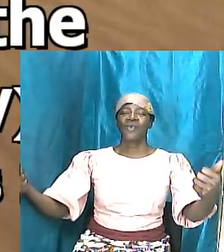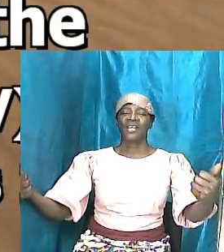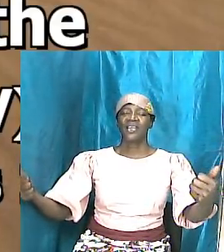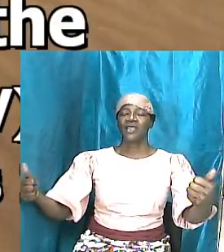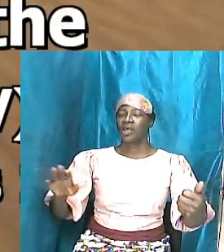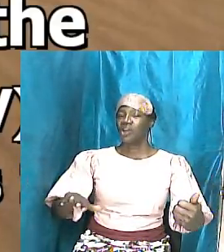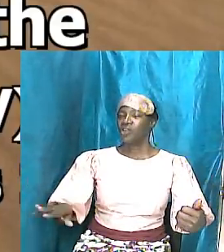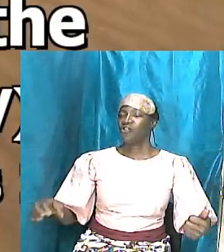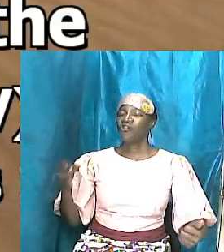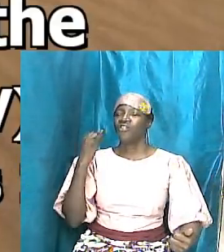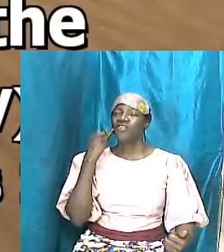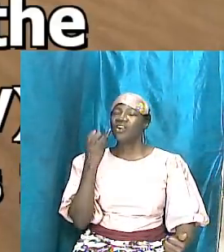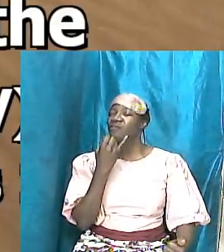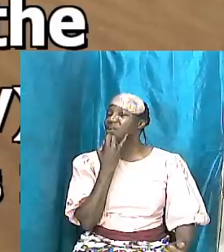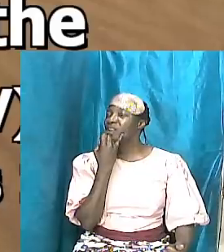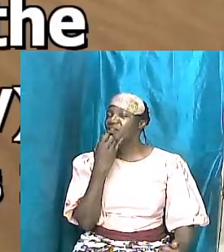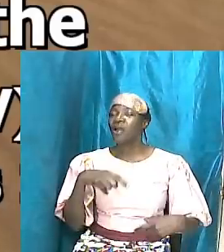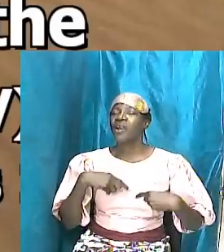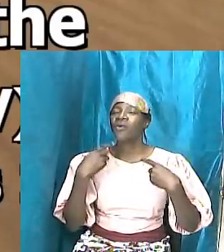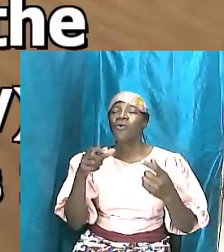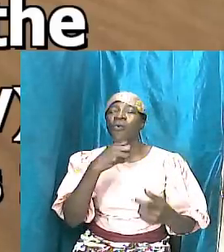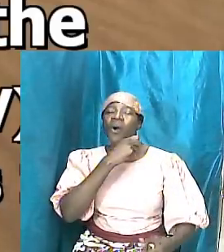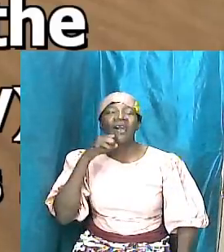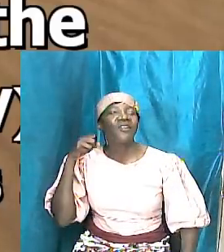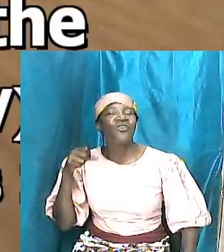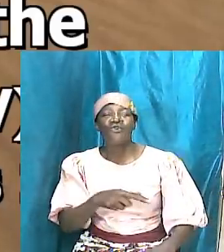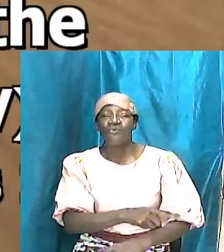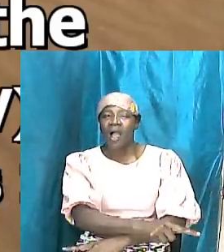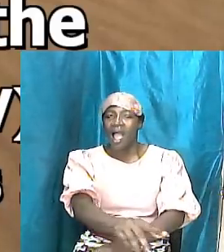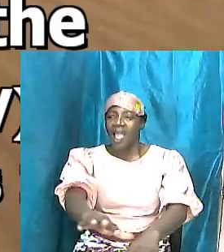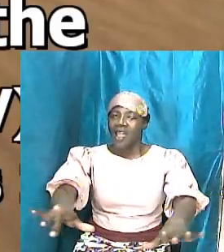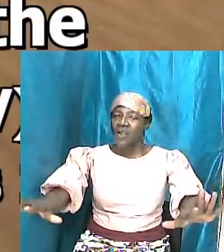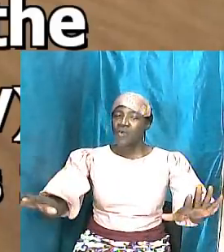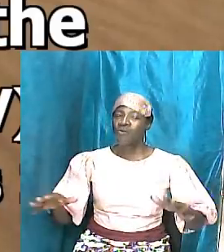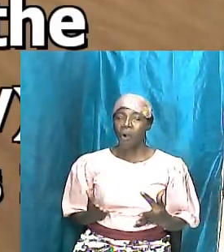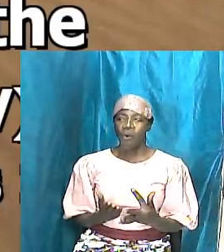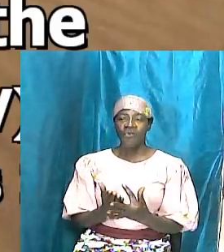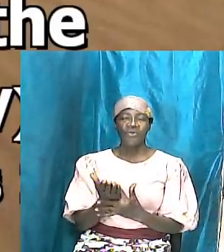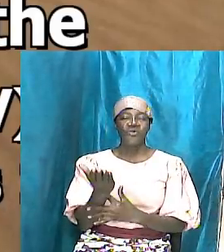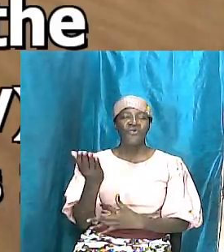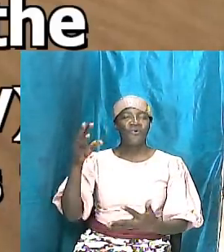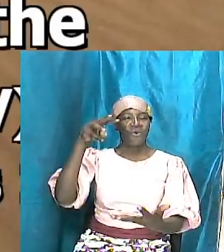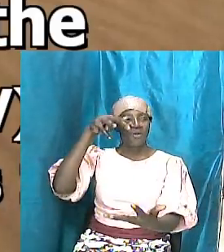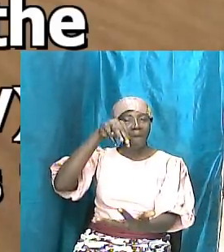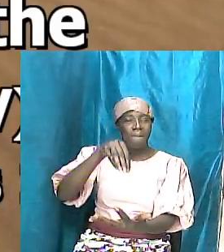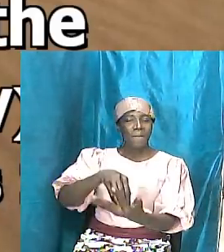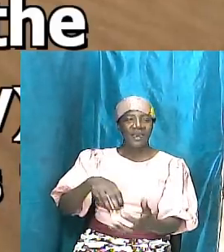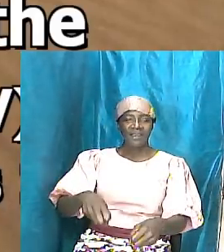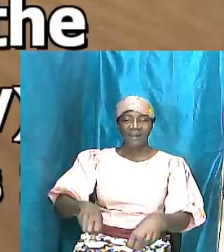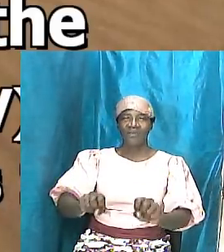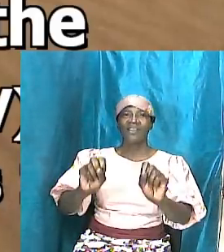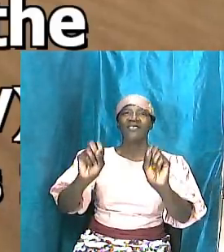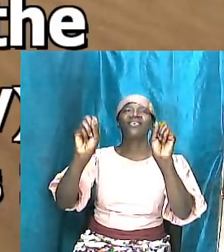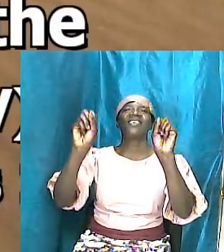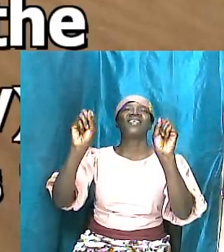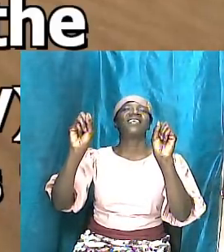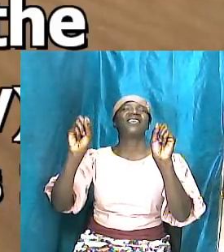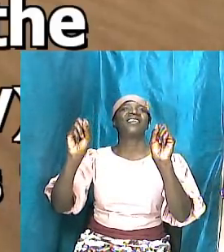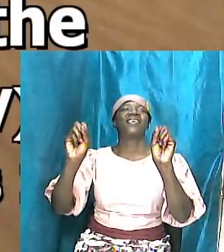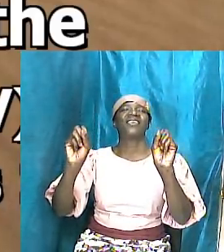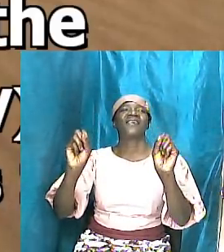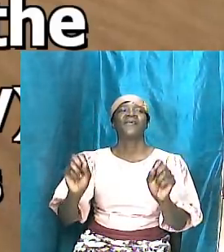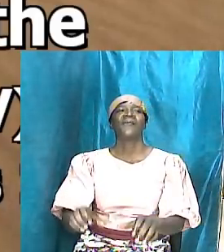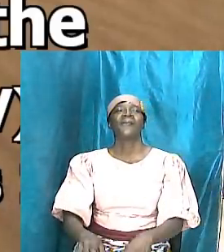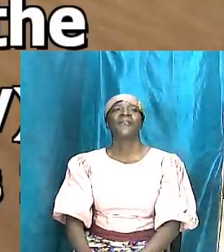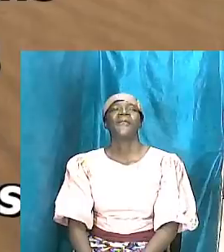go on dry ground through the midst of the sea. Read on, we're coming, read